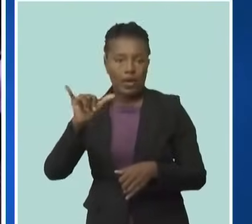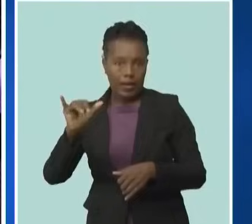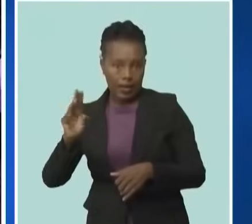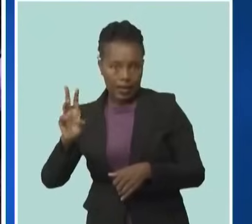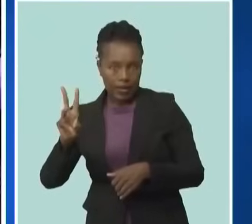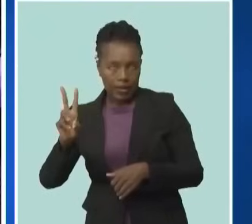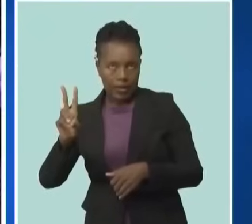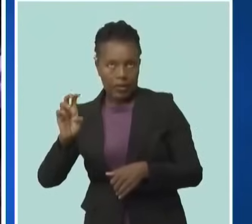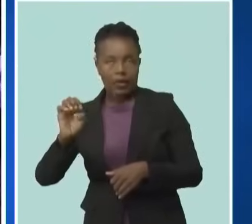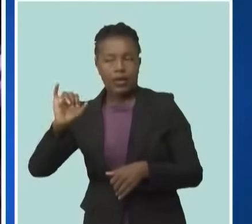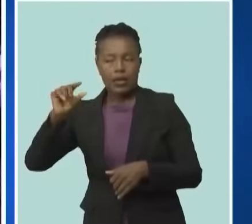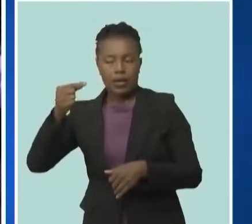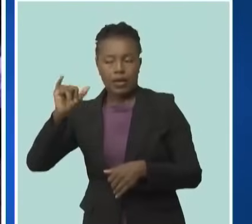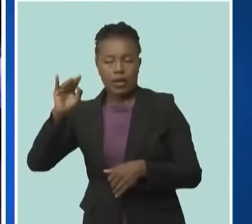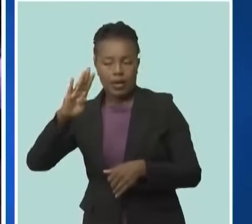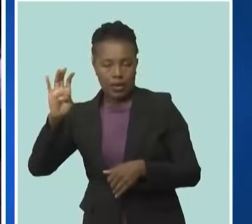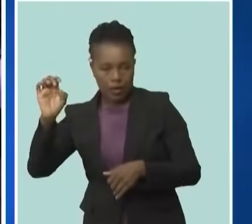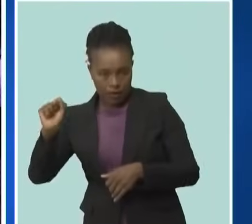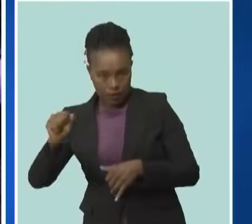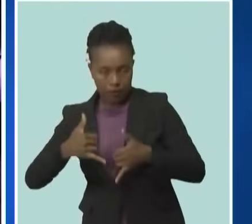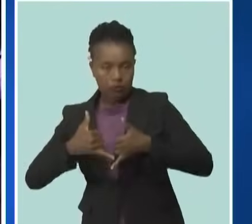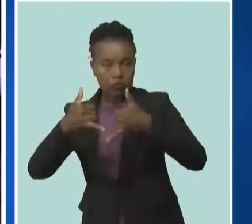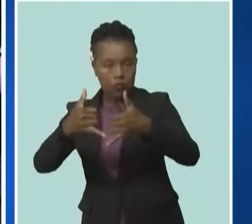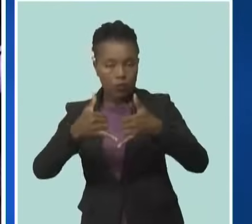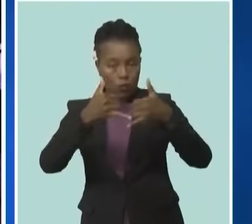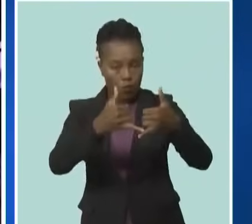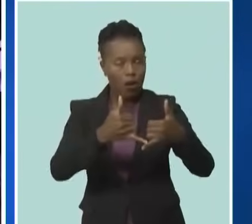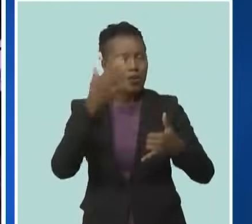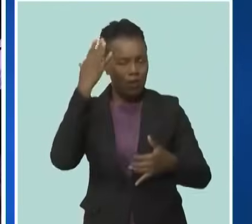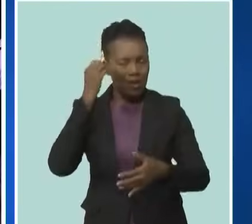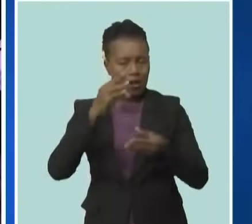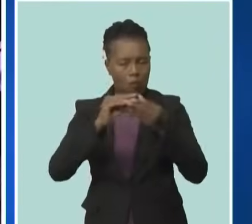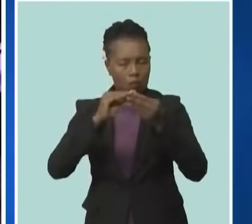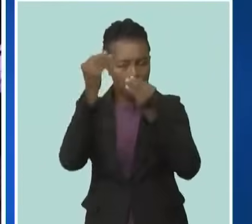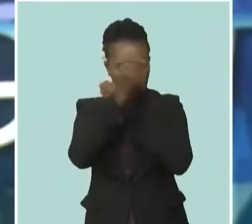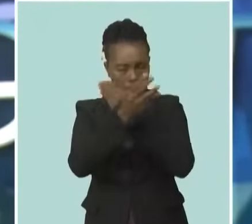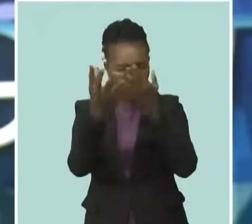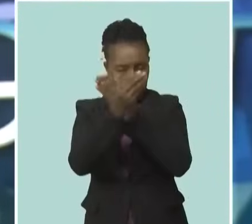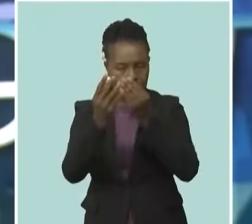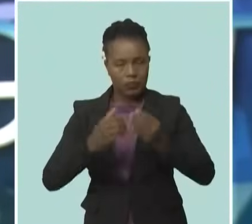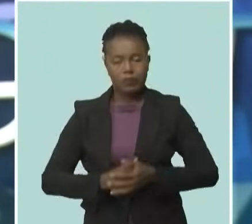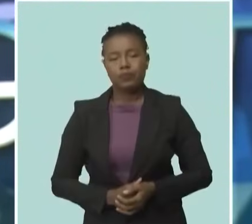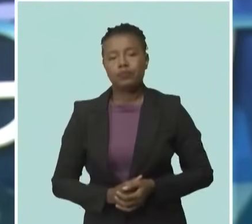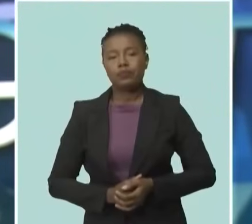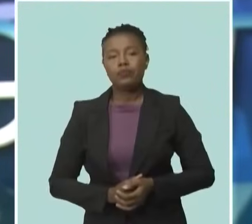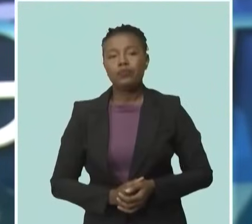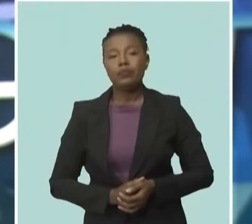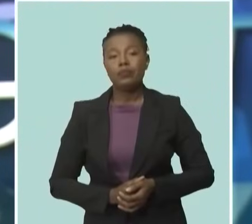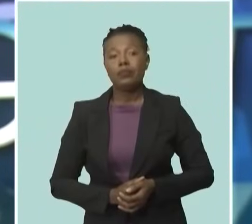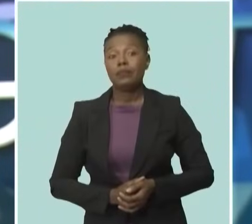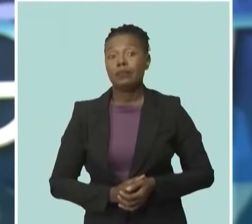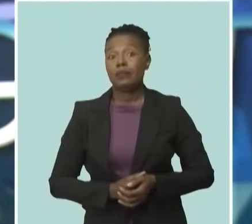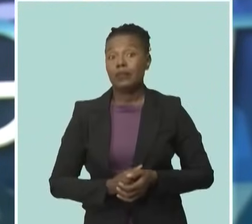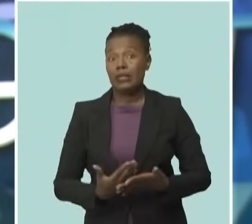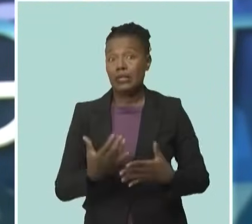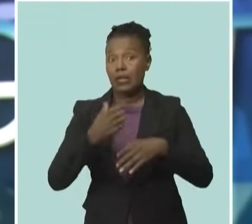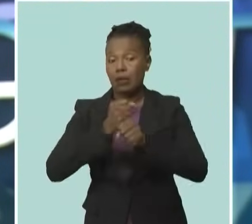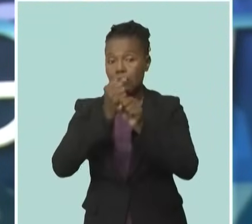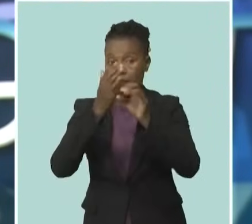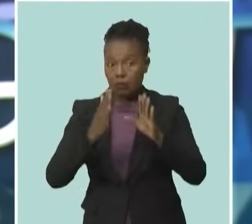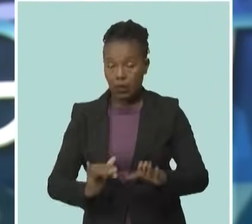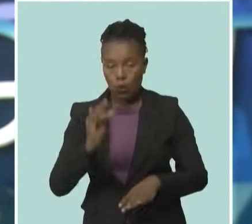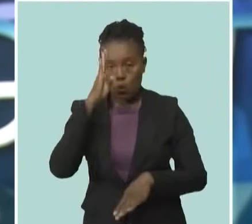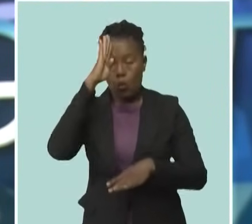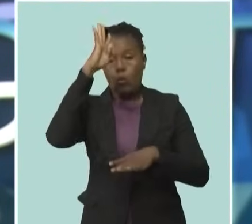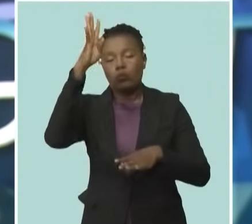You will hear a little about that in the introduction of all of these different persons. Yes. Producer and artistic director Kelvin